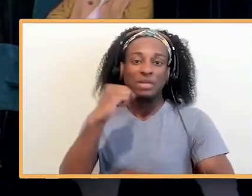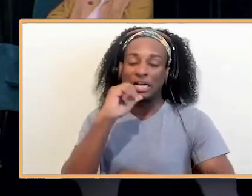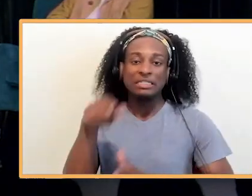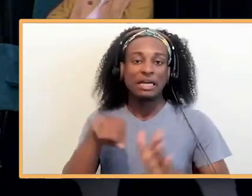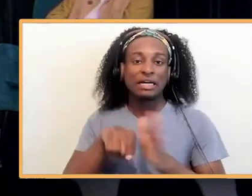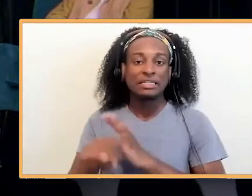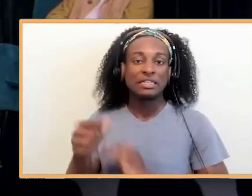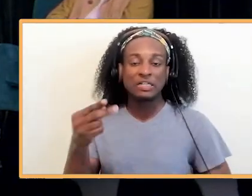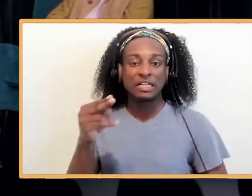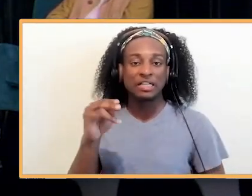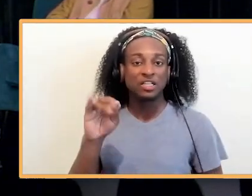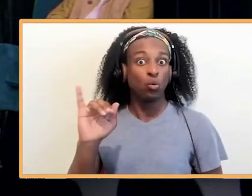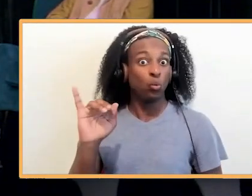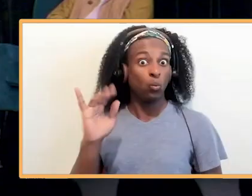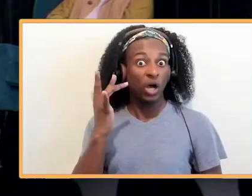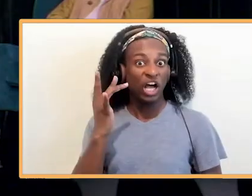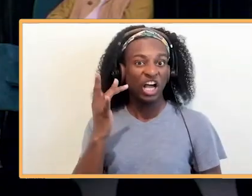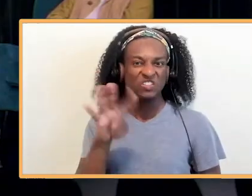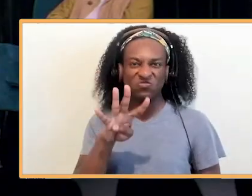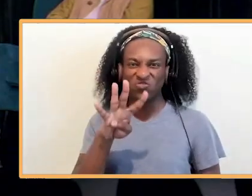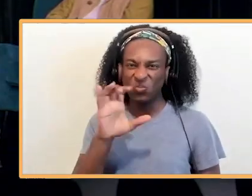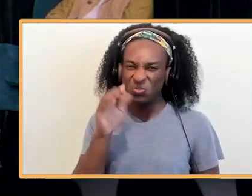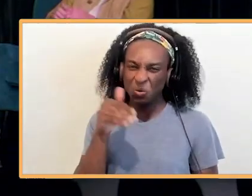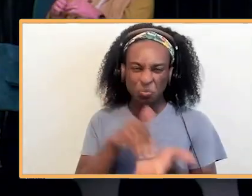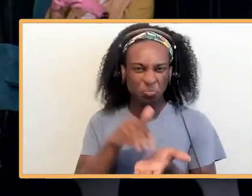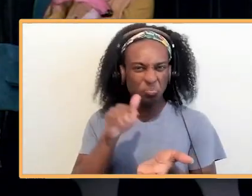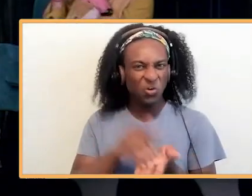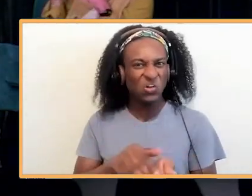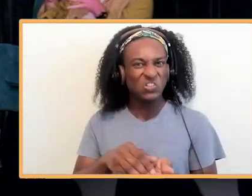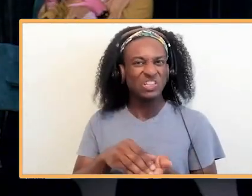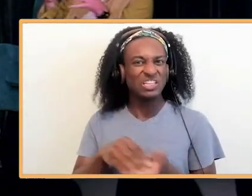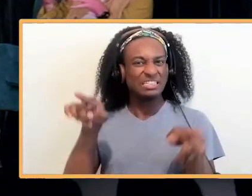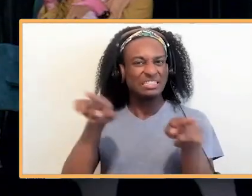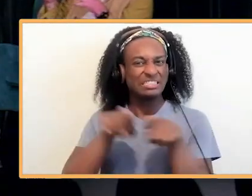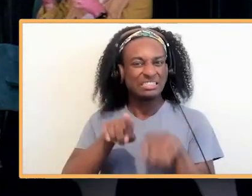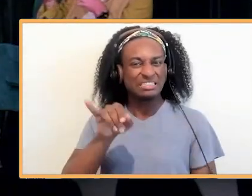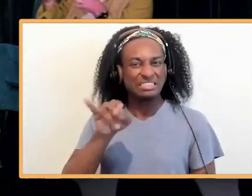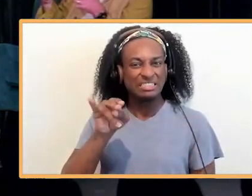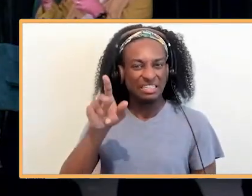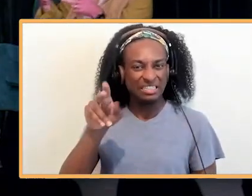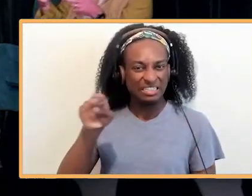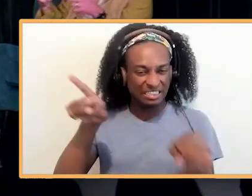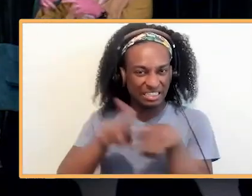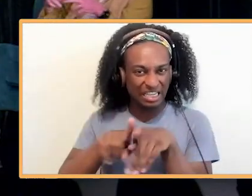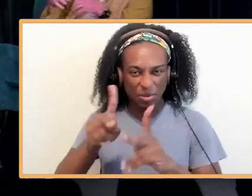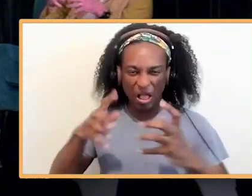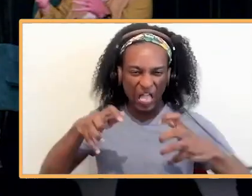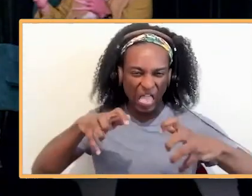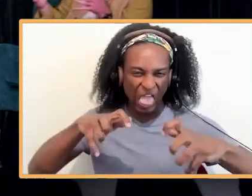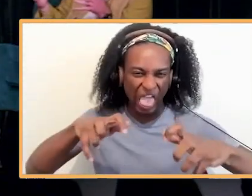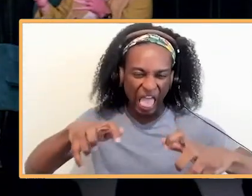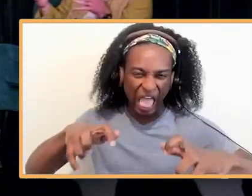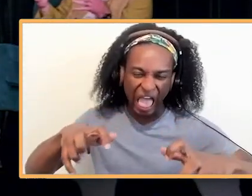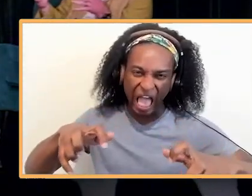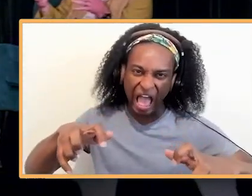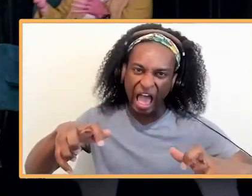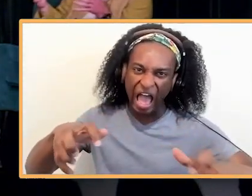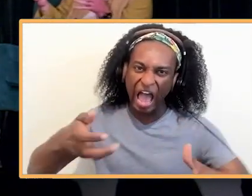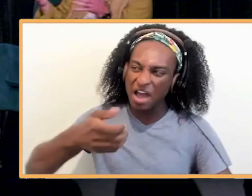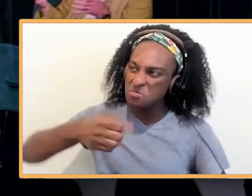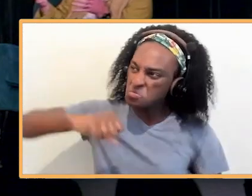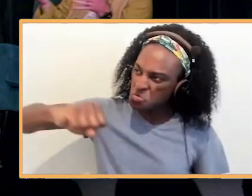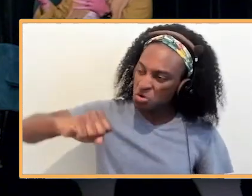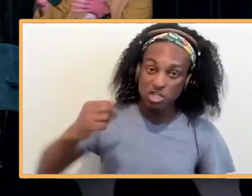British soldiers. They could have overtaken them so easily. And so the reason that Gandhi lived for as long as he did and wasn't killed by